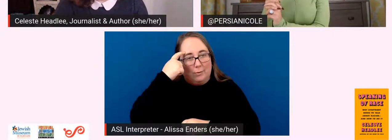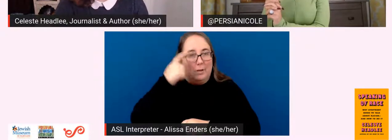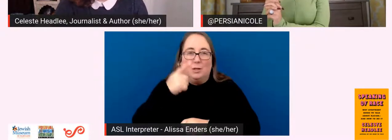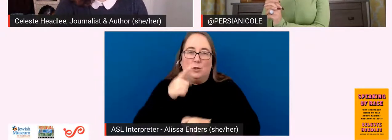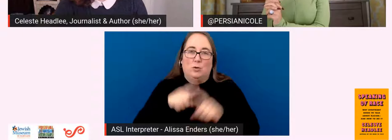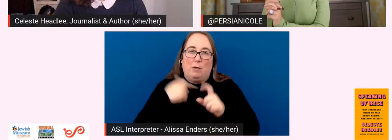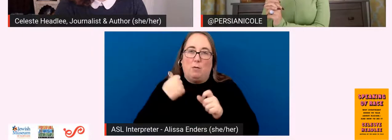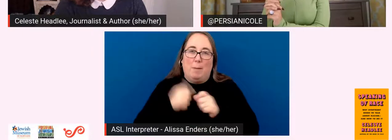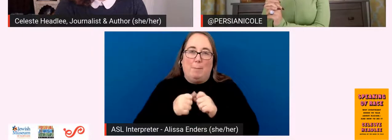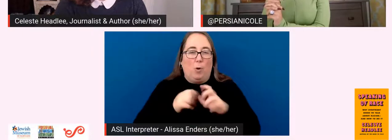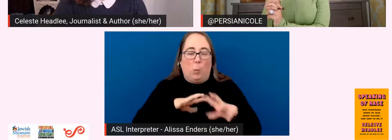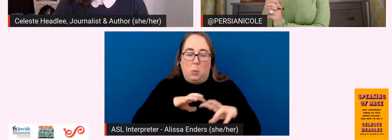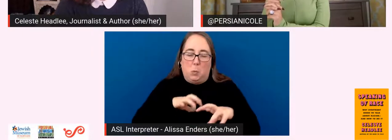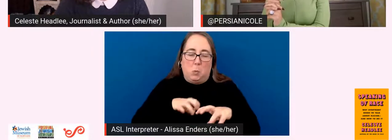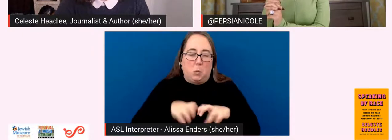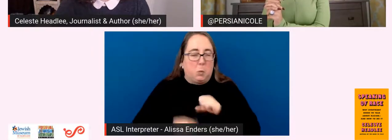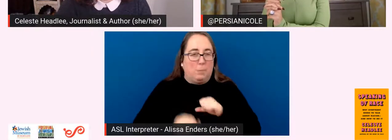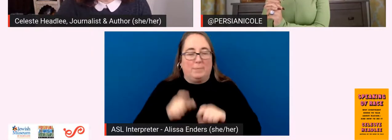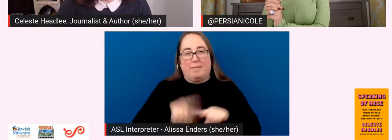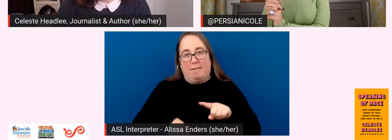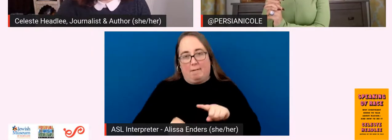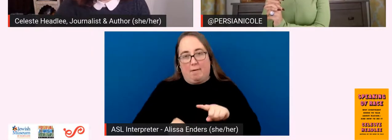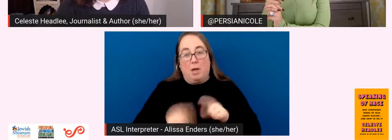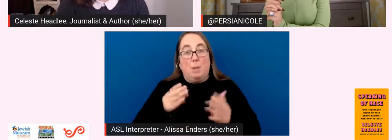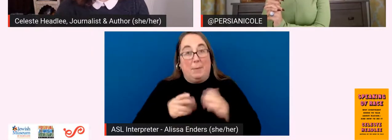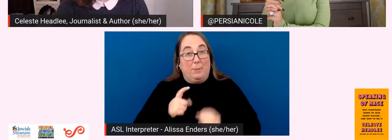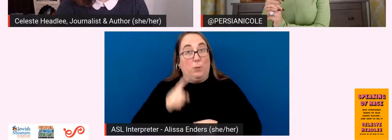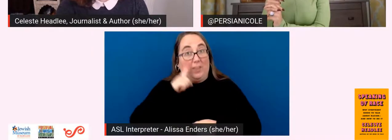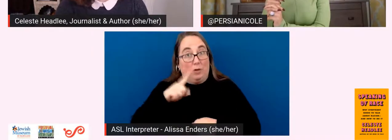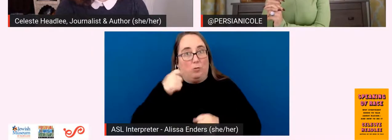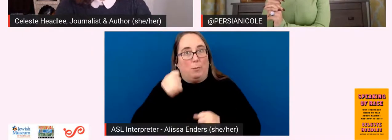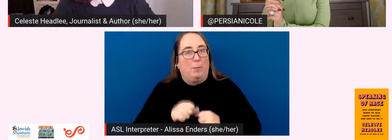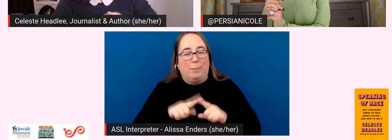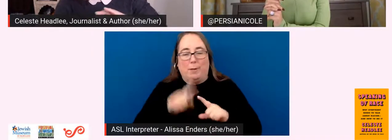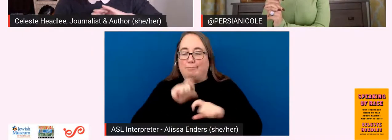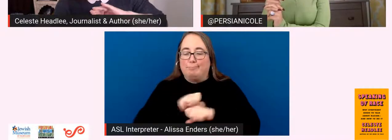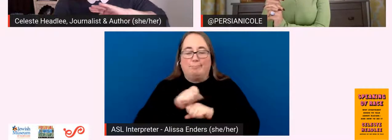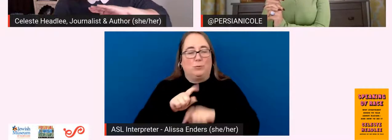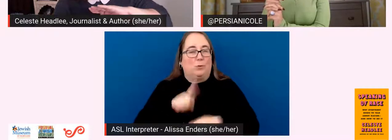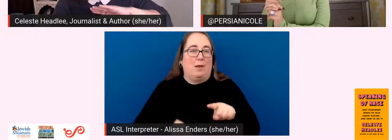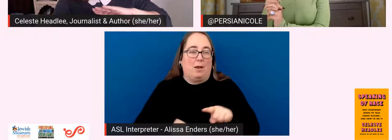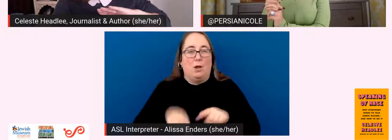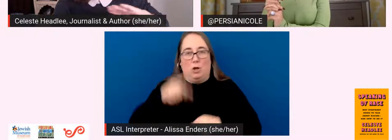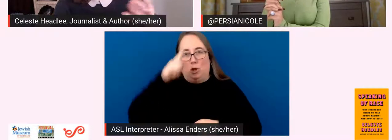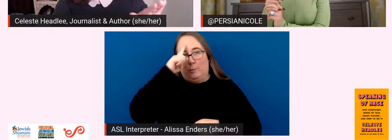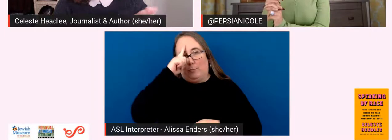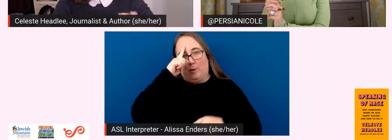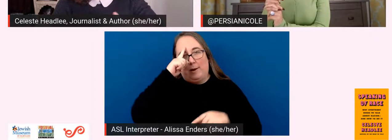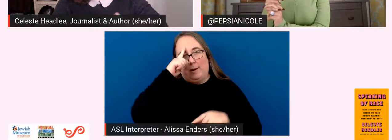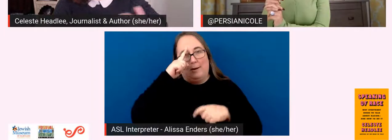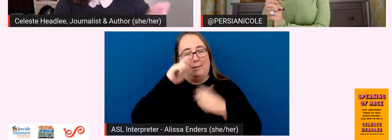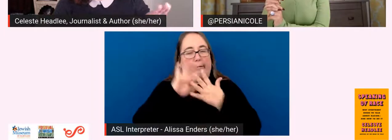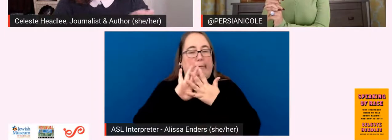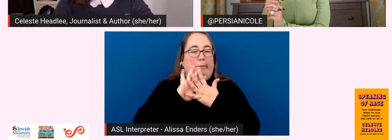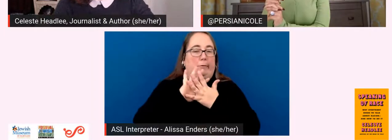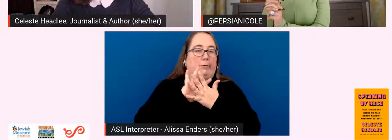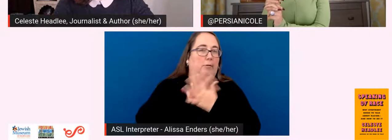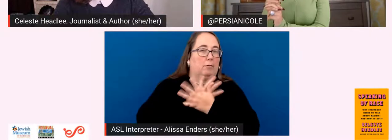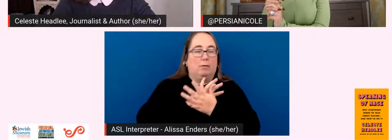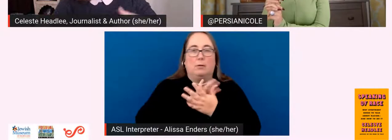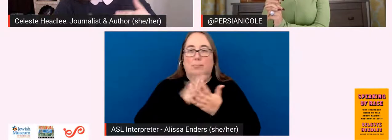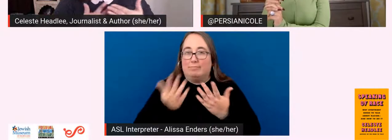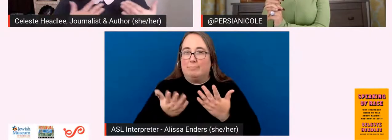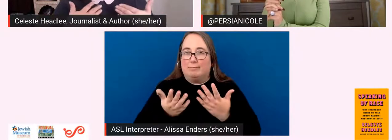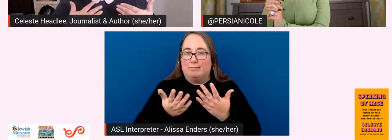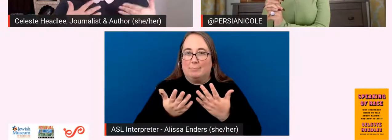remember how hard that was. Maybe you think you do, but in point of fact, your brain has sort of smeared Vaseline over that